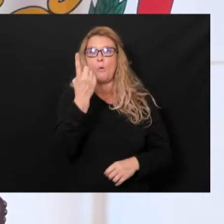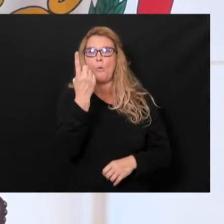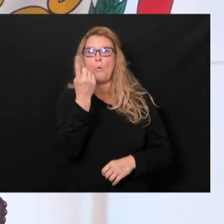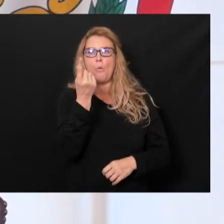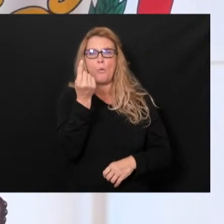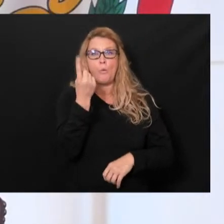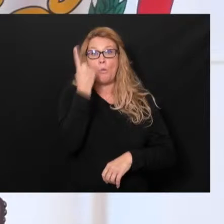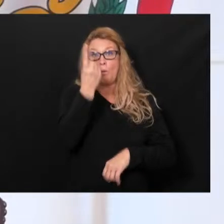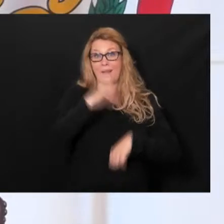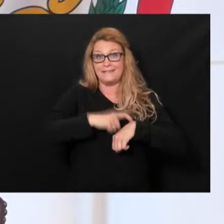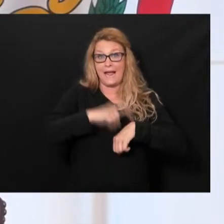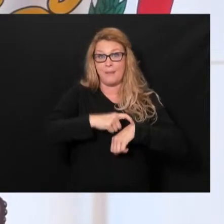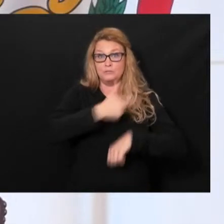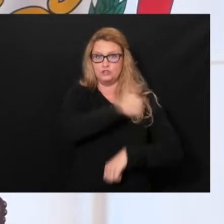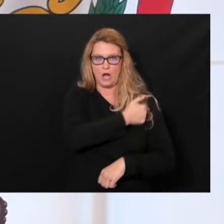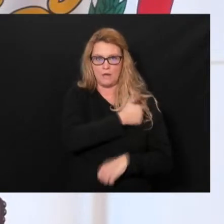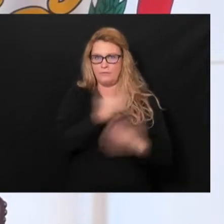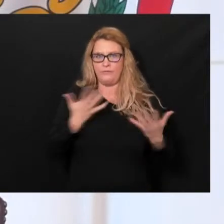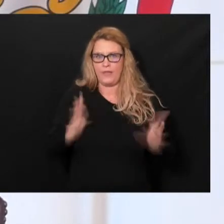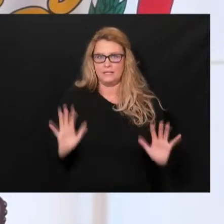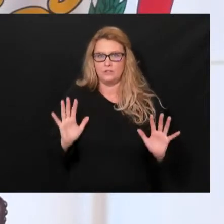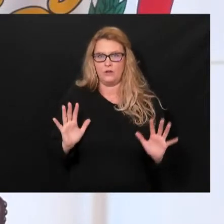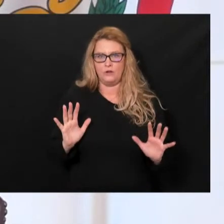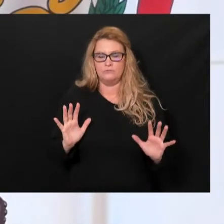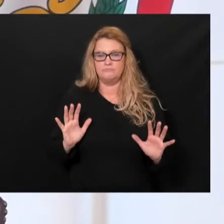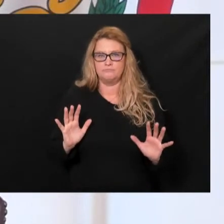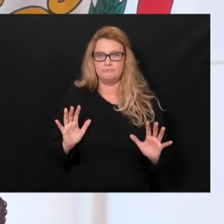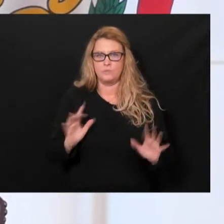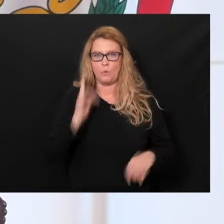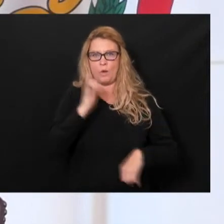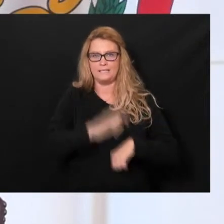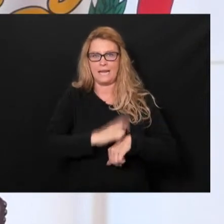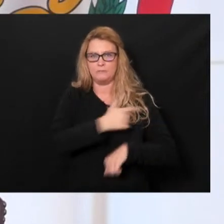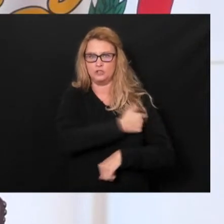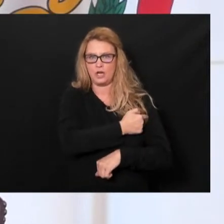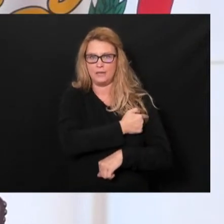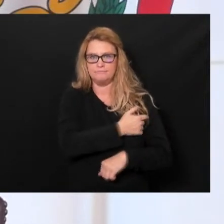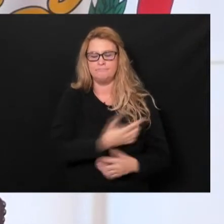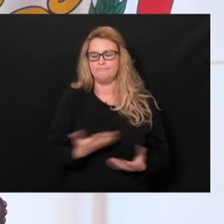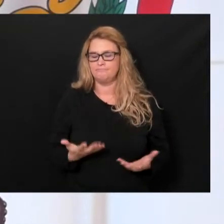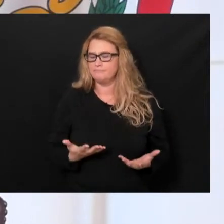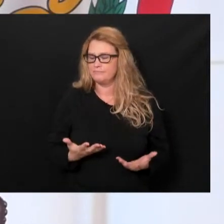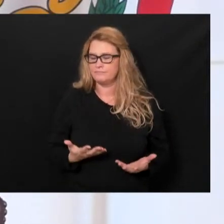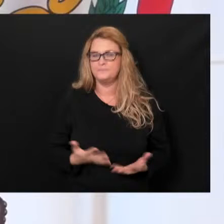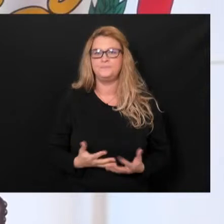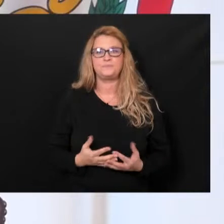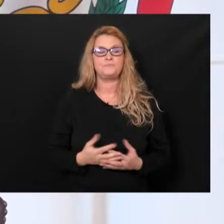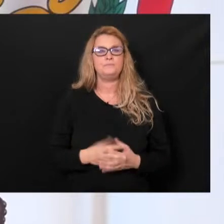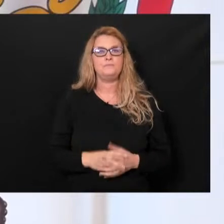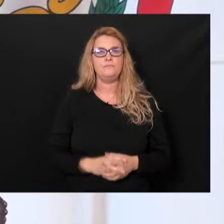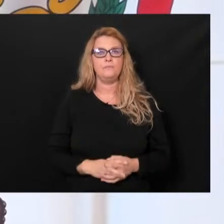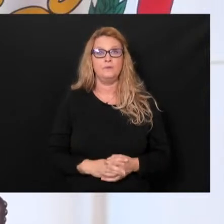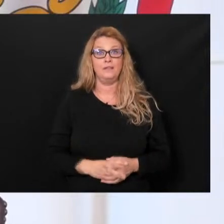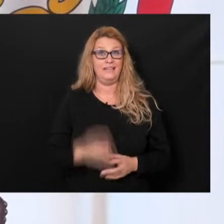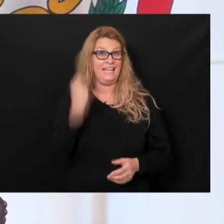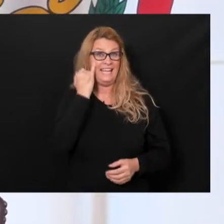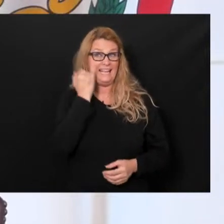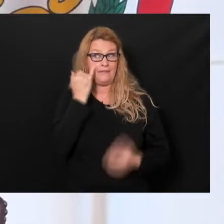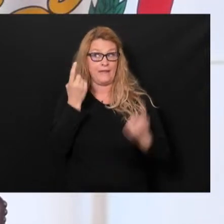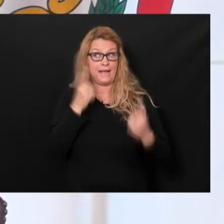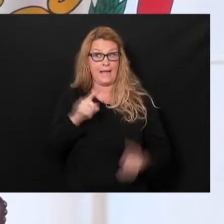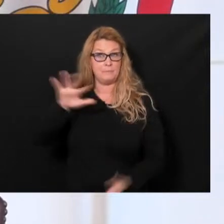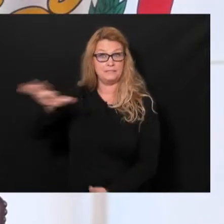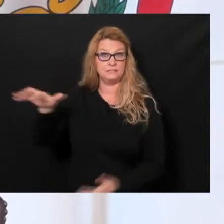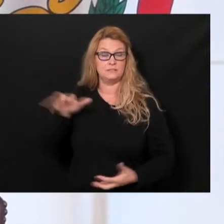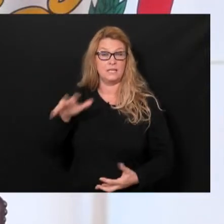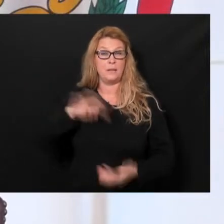vaccine. That's the upside. You know, if this comes to pass, you know, next week our